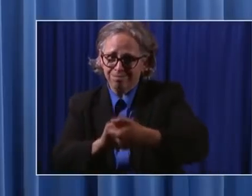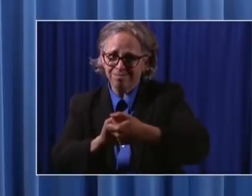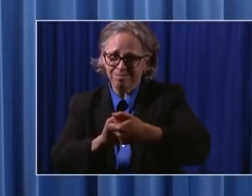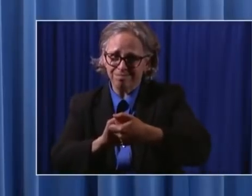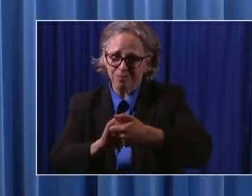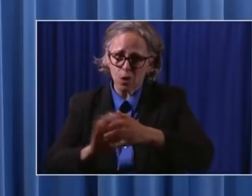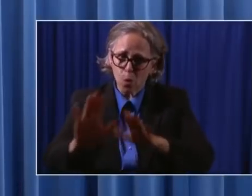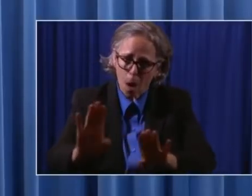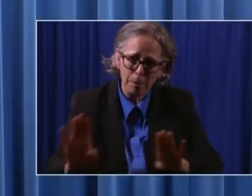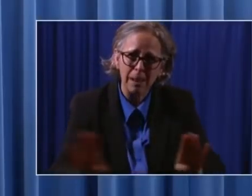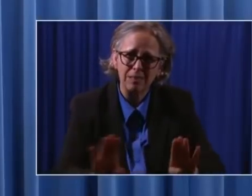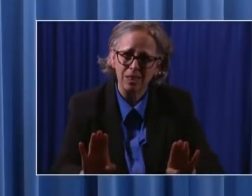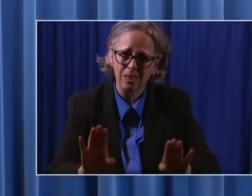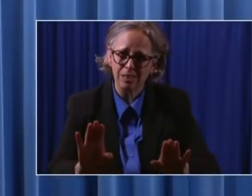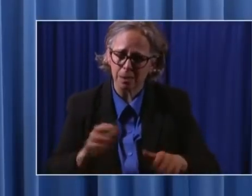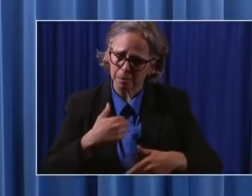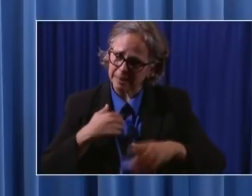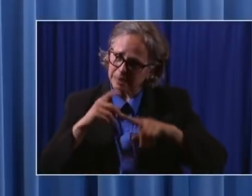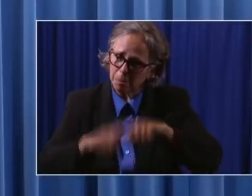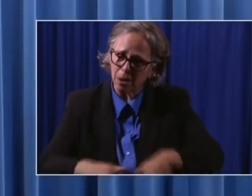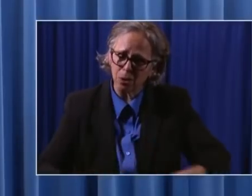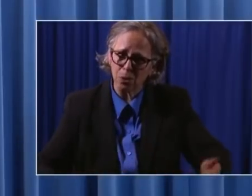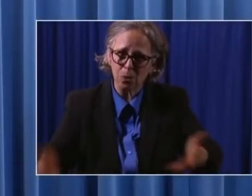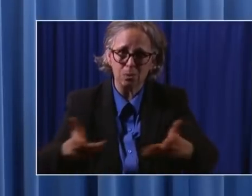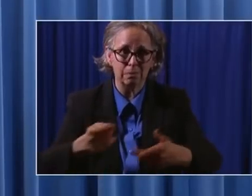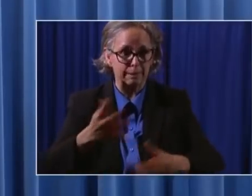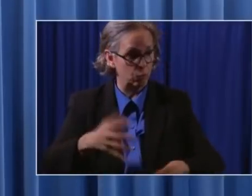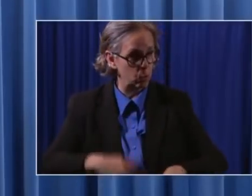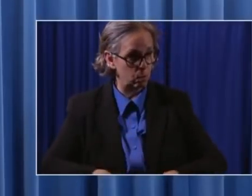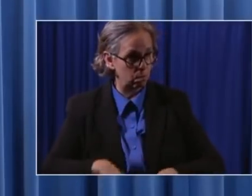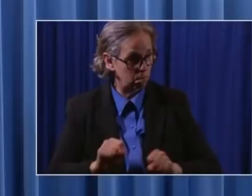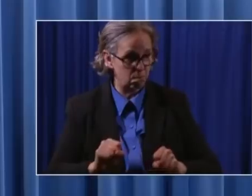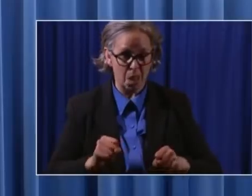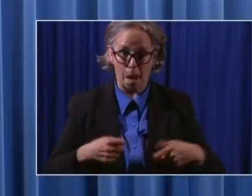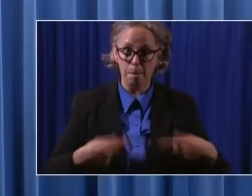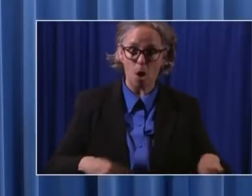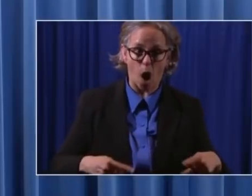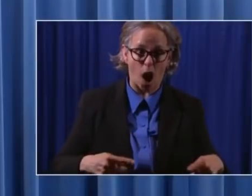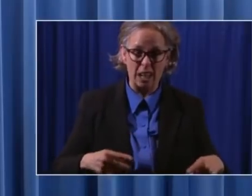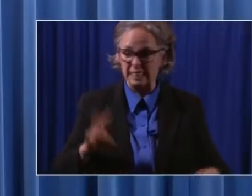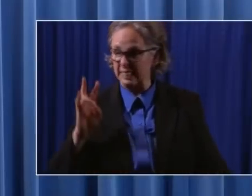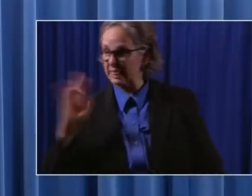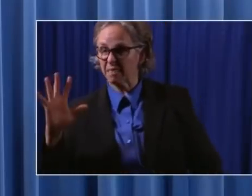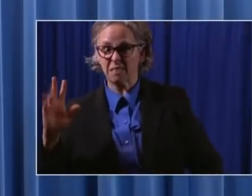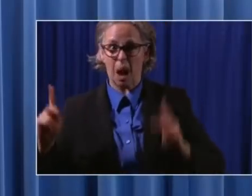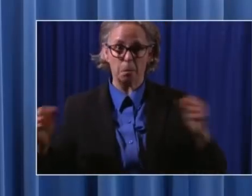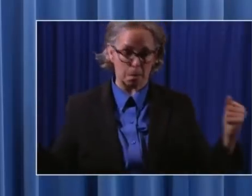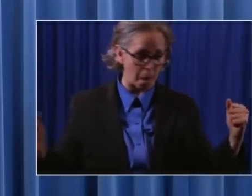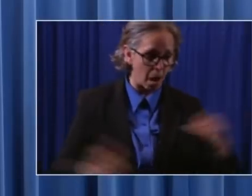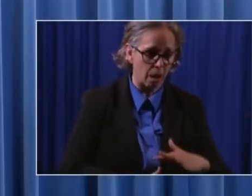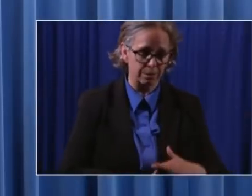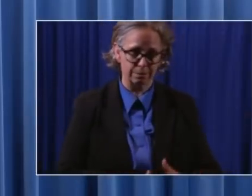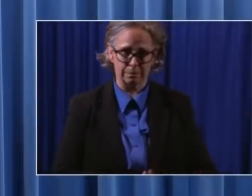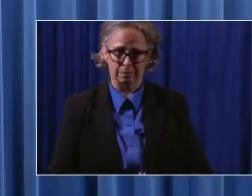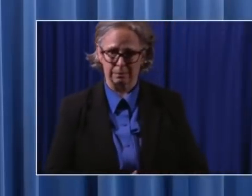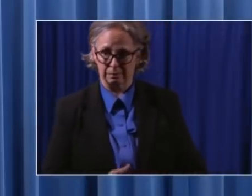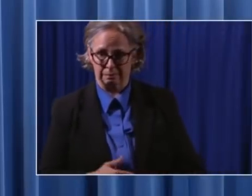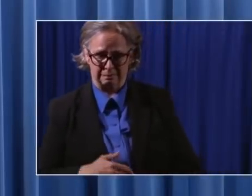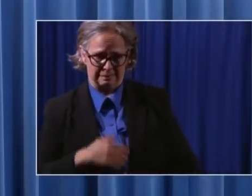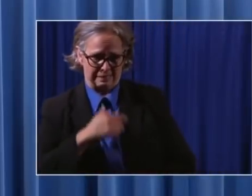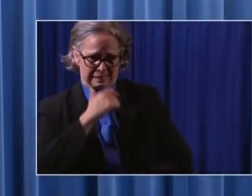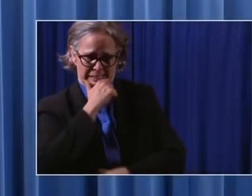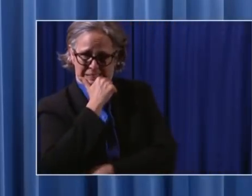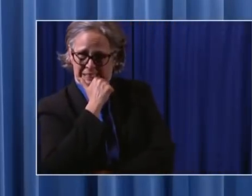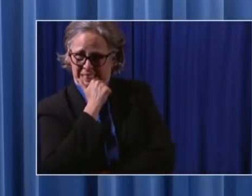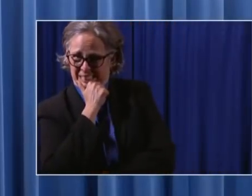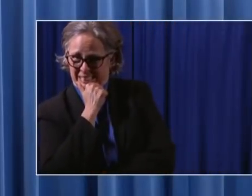that block party? Do they have that party in their backyard where they've got a ton of people there? These are things that we can't